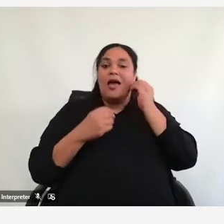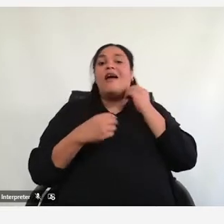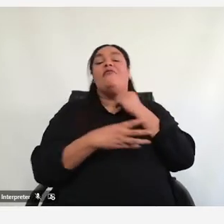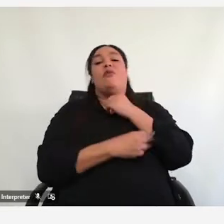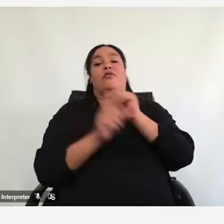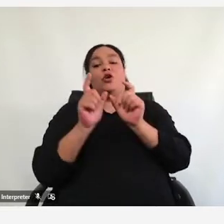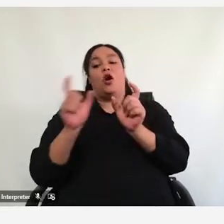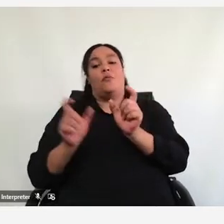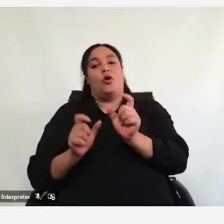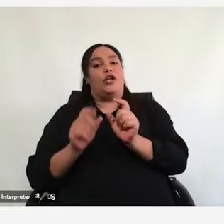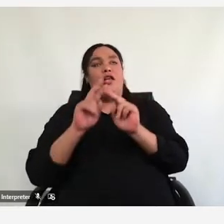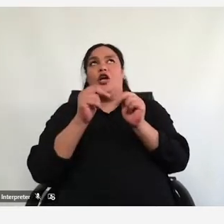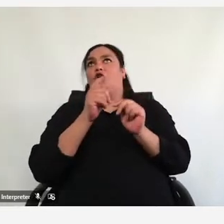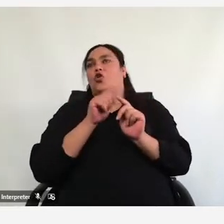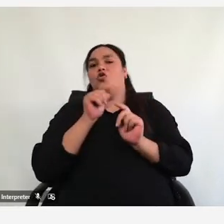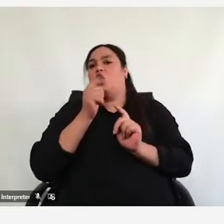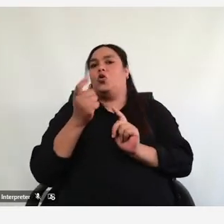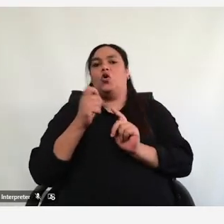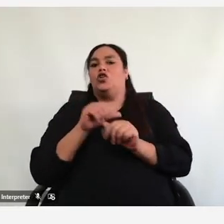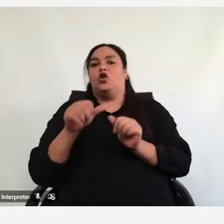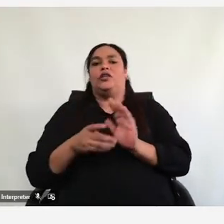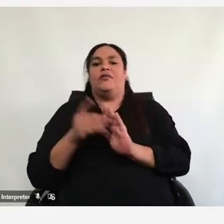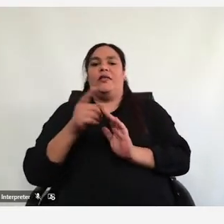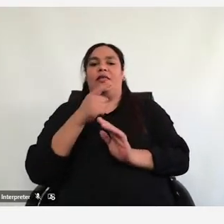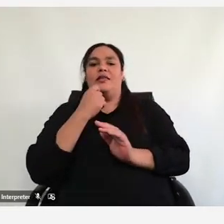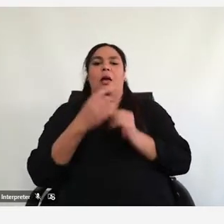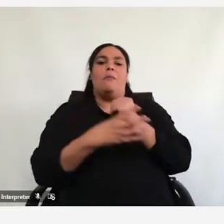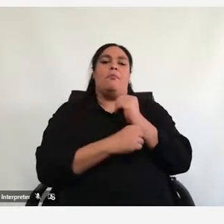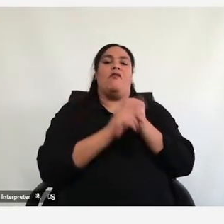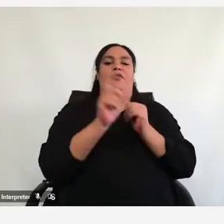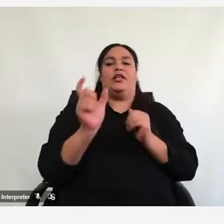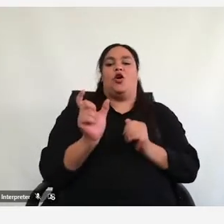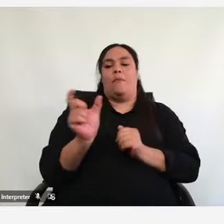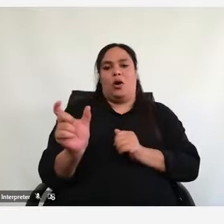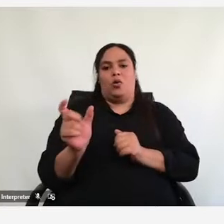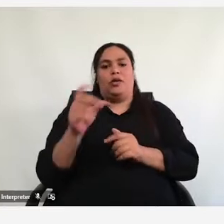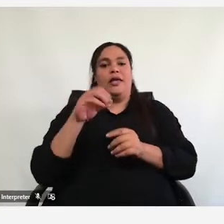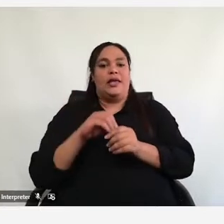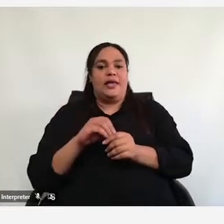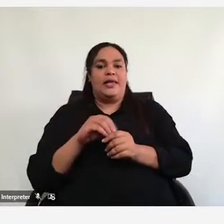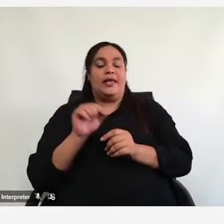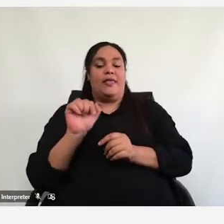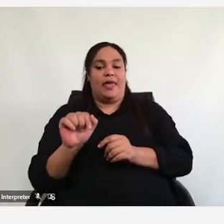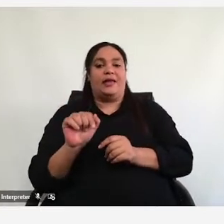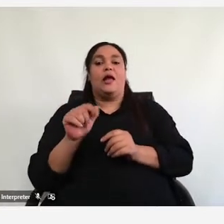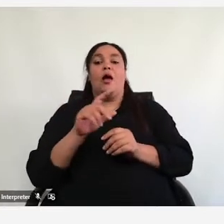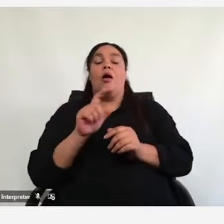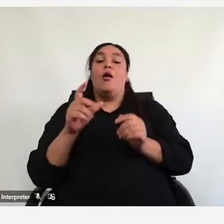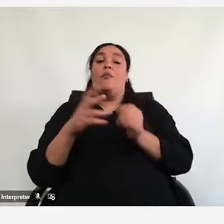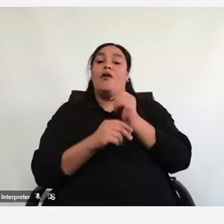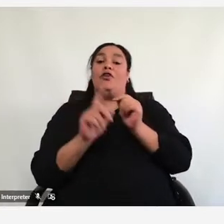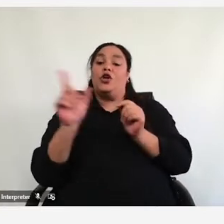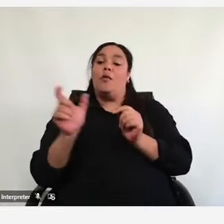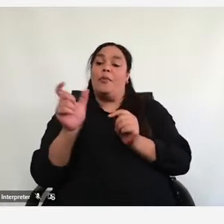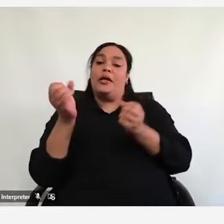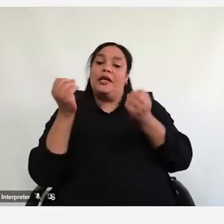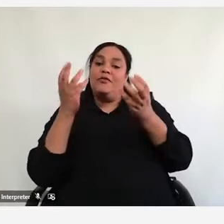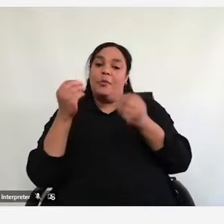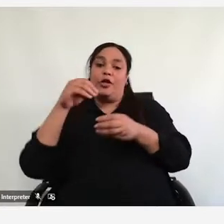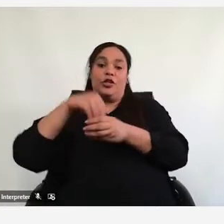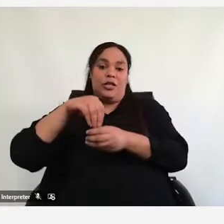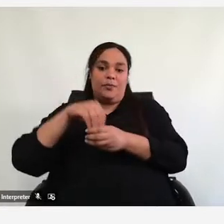component. National doesn't call it social development, they call it a poverty component. In the PES, the poverty component data input